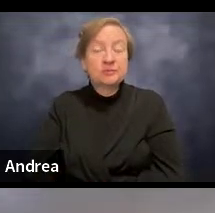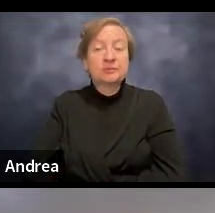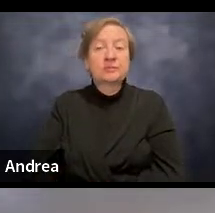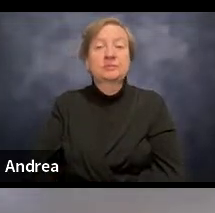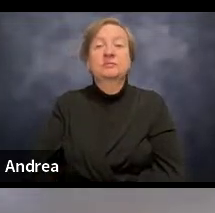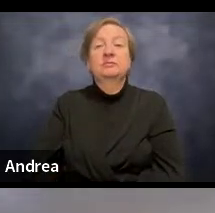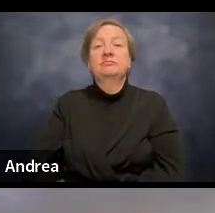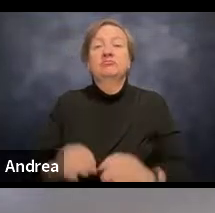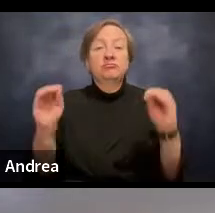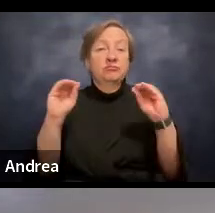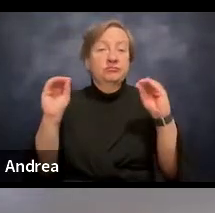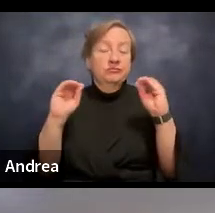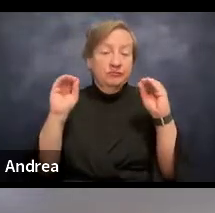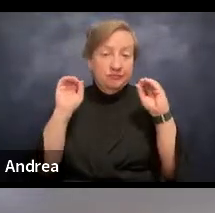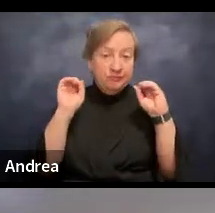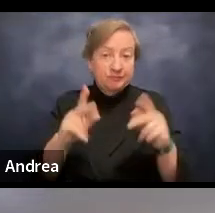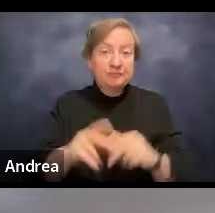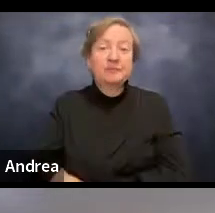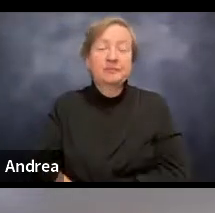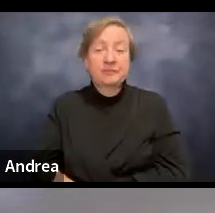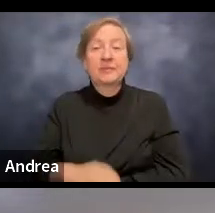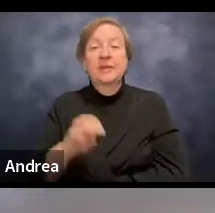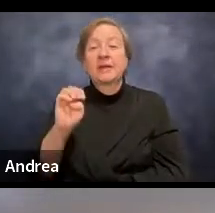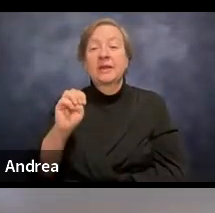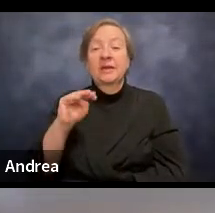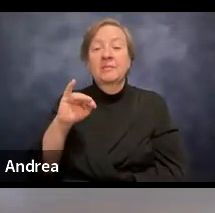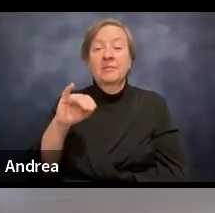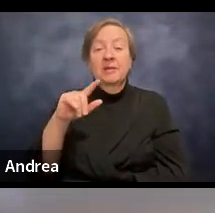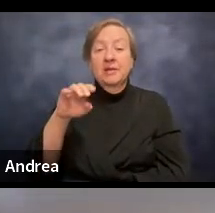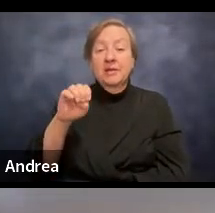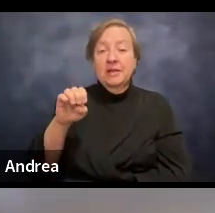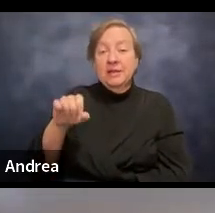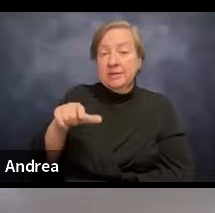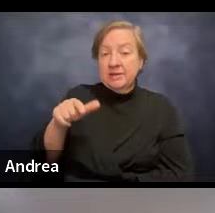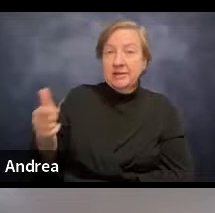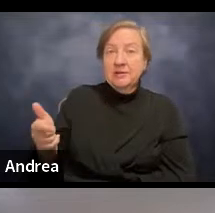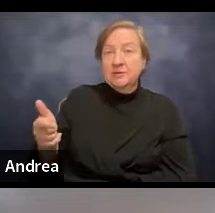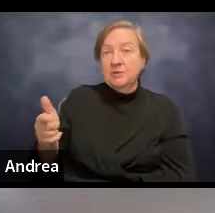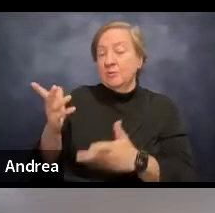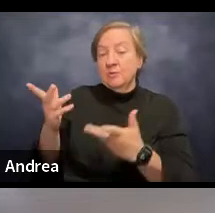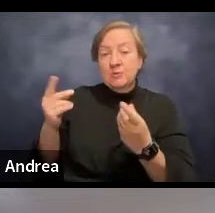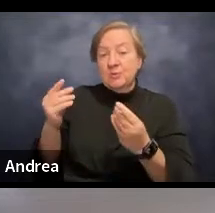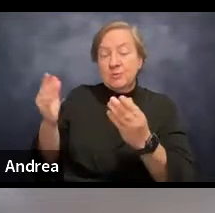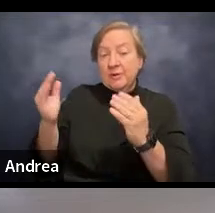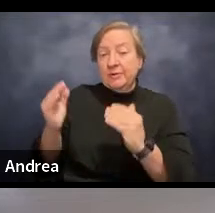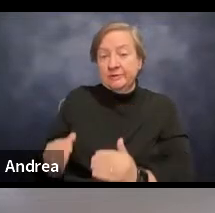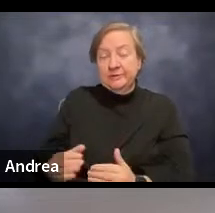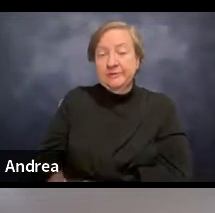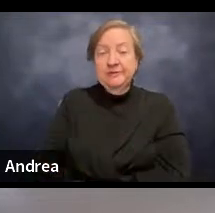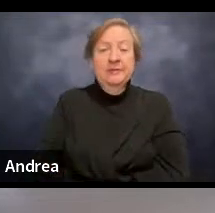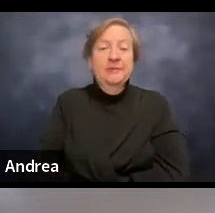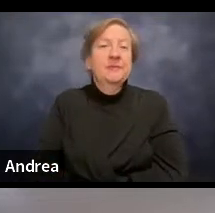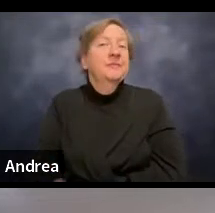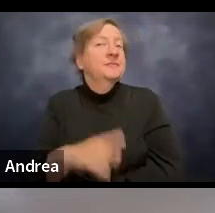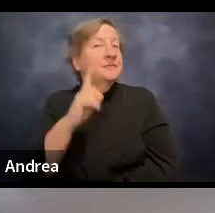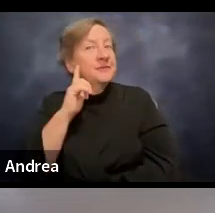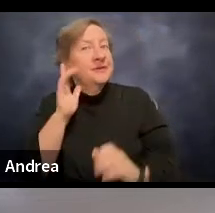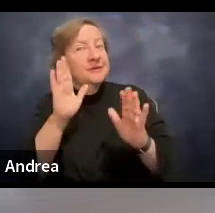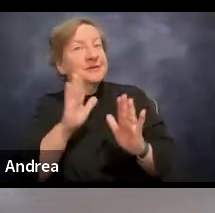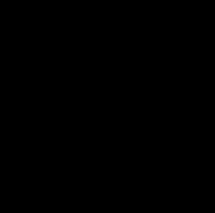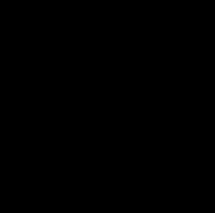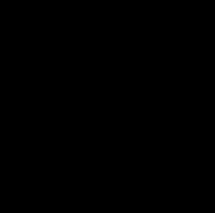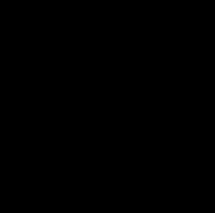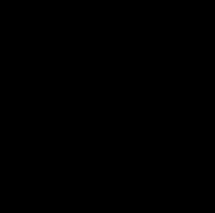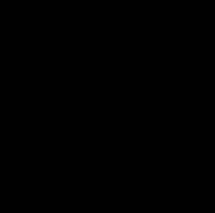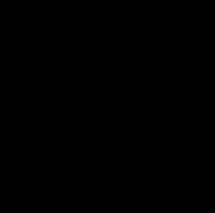Okay, seeing none. Emily, handing it back over to you to frame up this next piece for us. Sounds great. If we could get the